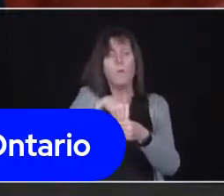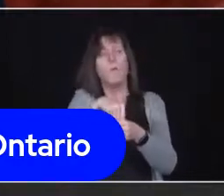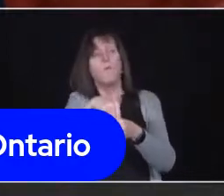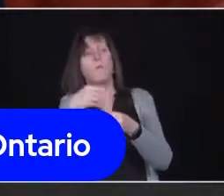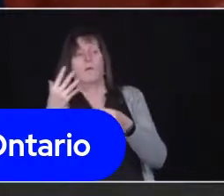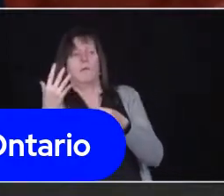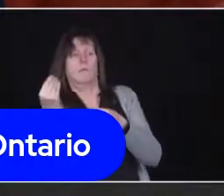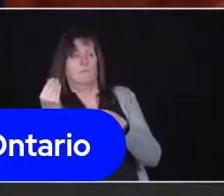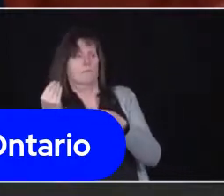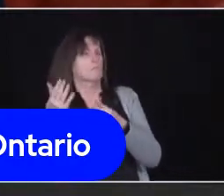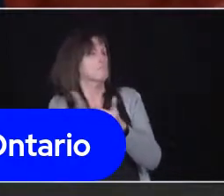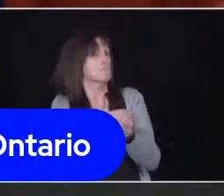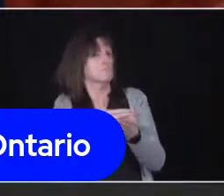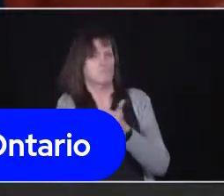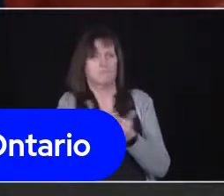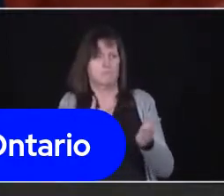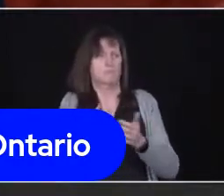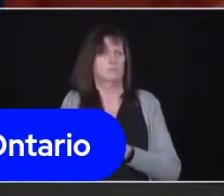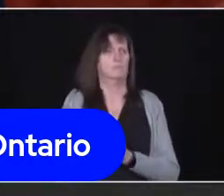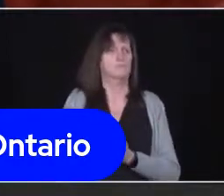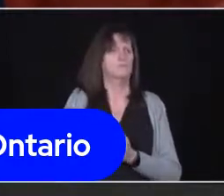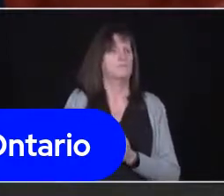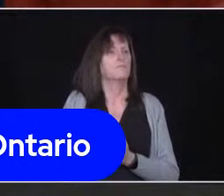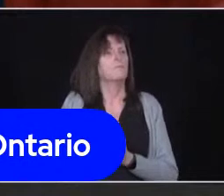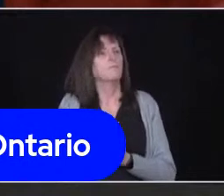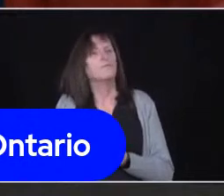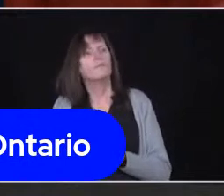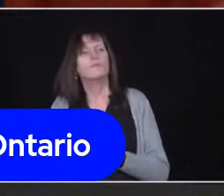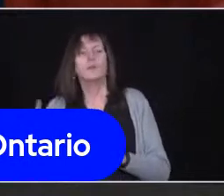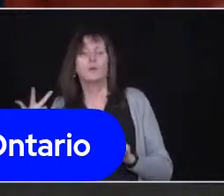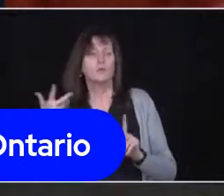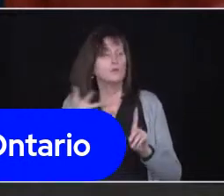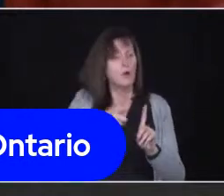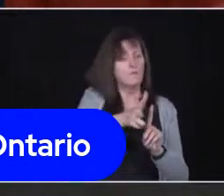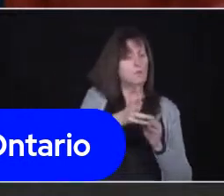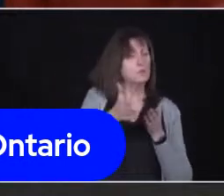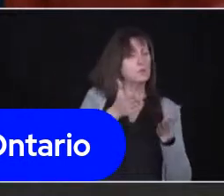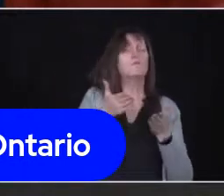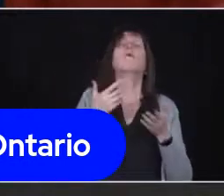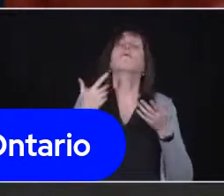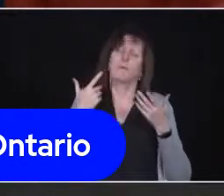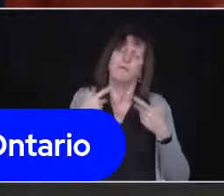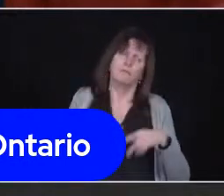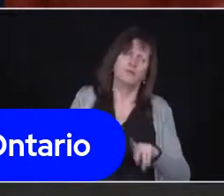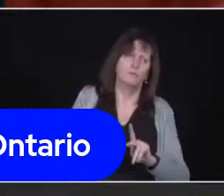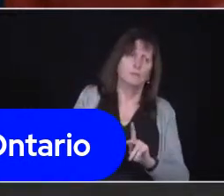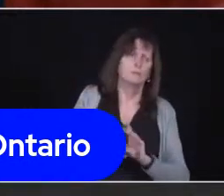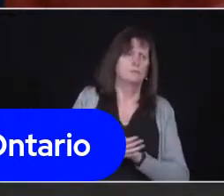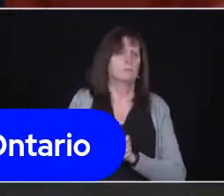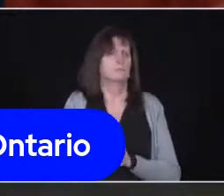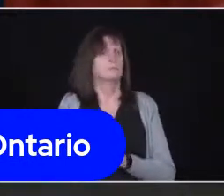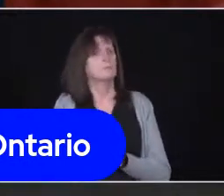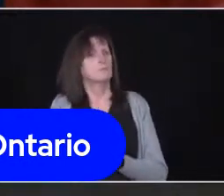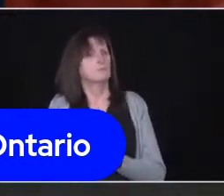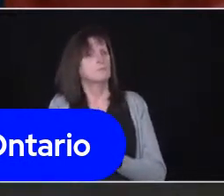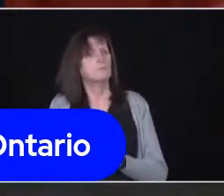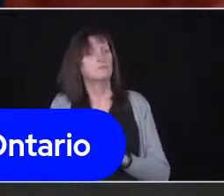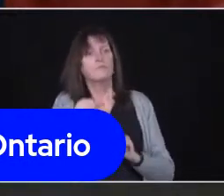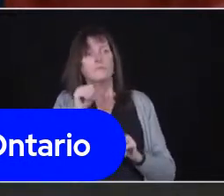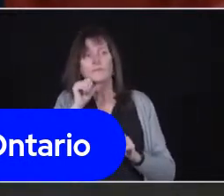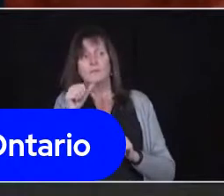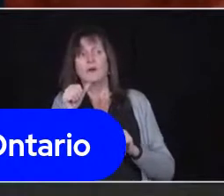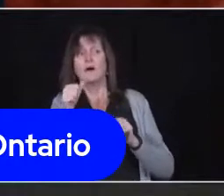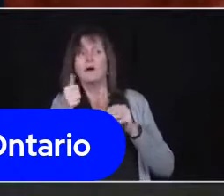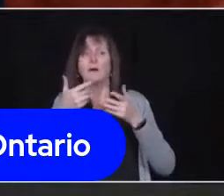services will be permitted. All other public health and workplace safety measures for non-essential retail under the